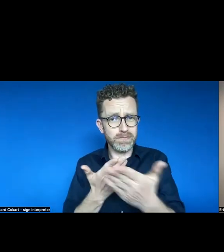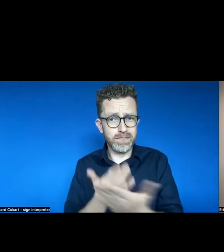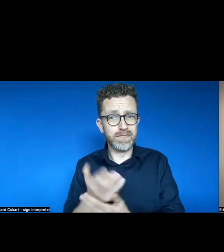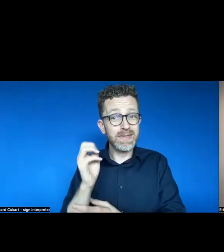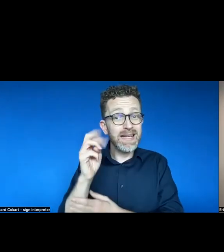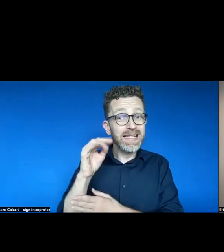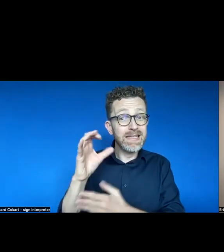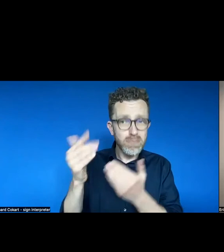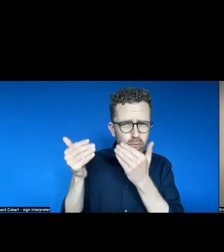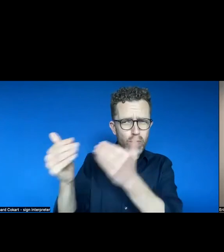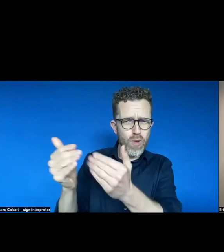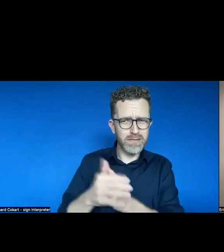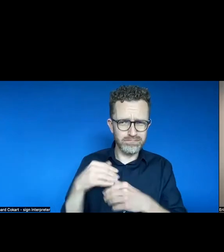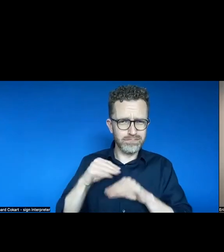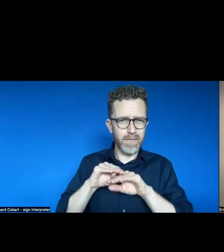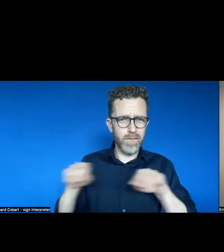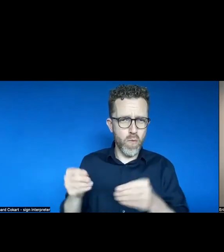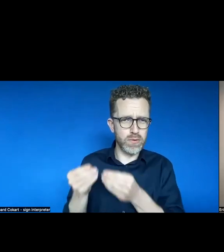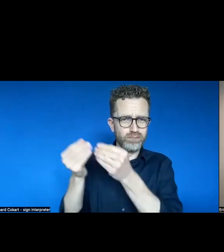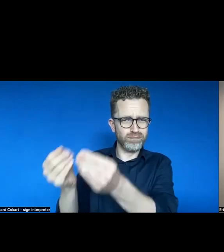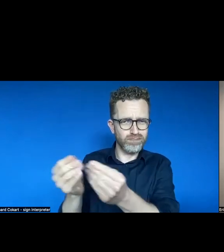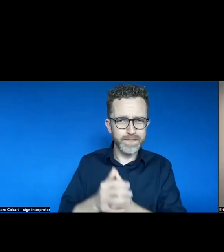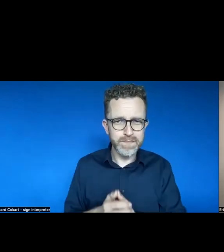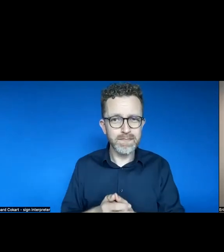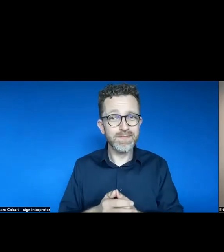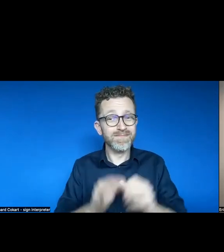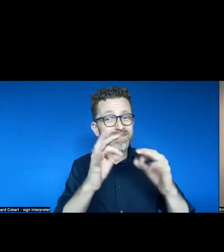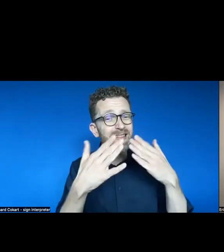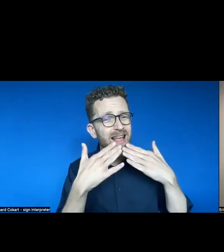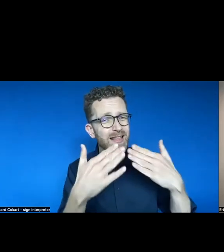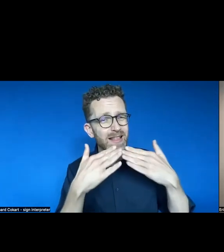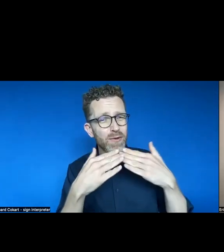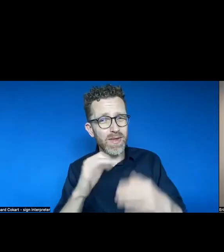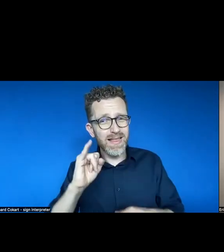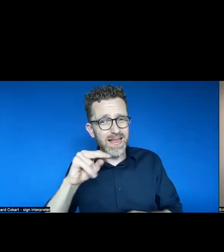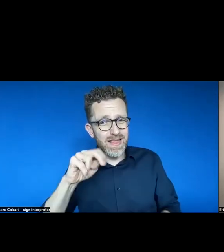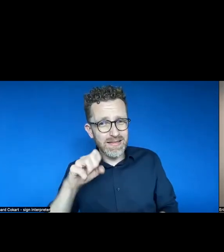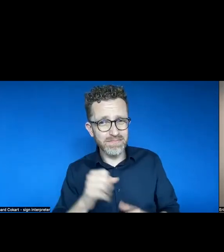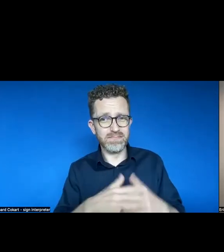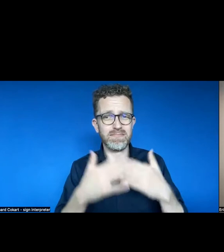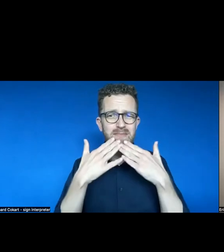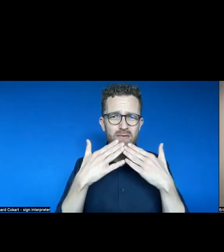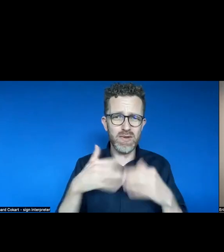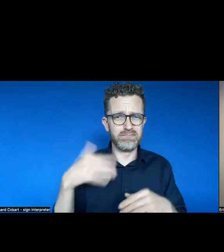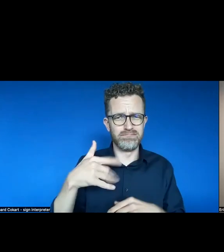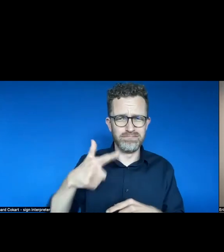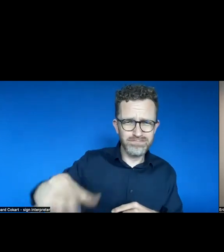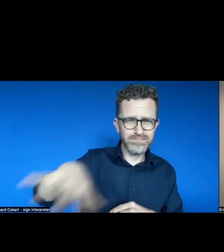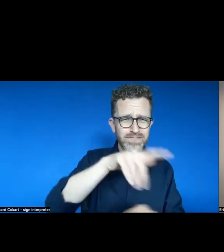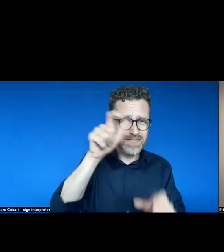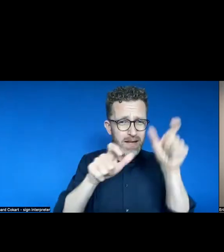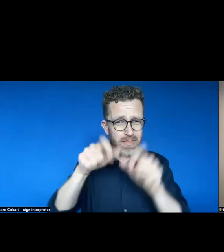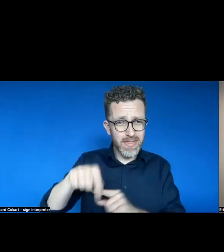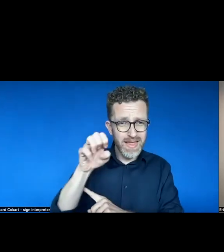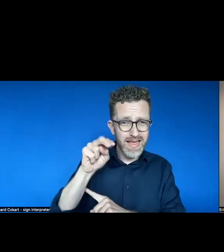Europe. And I particularly want to acknowledge three of the speakers here, Helena, Maria,